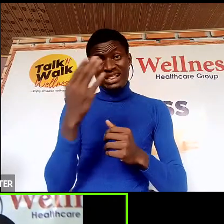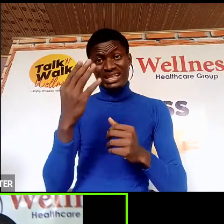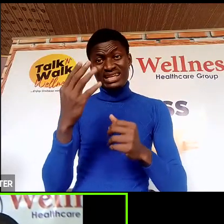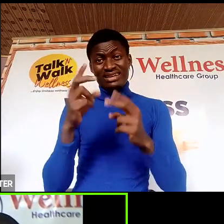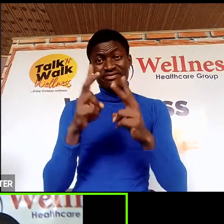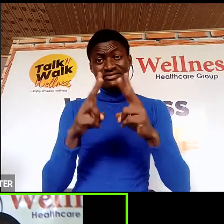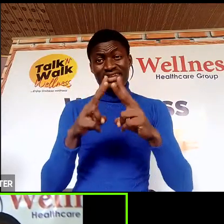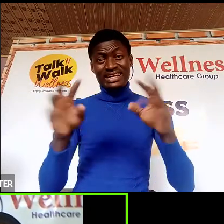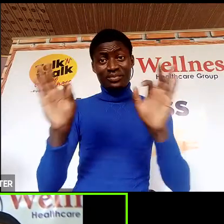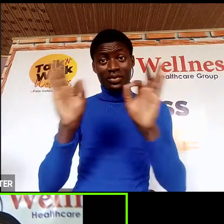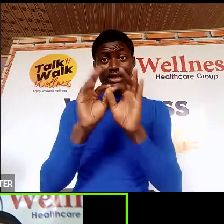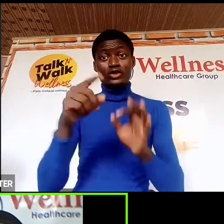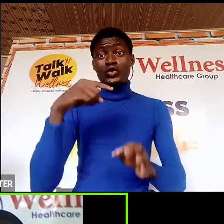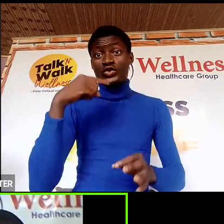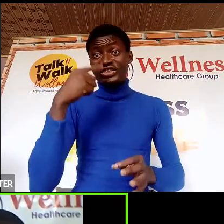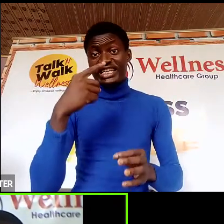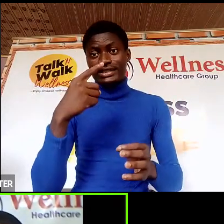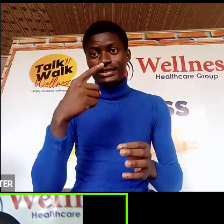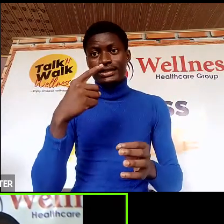well, you're not reactive.